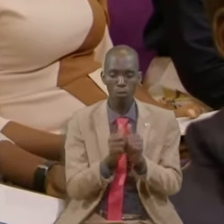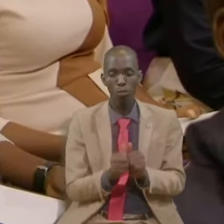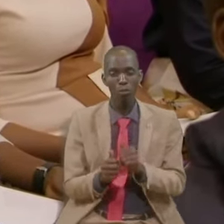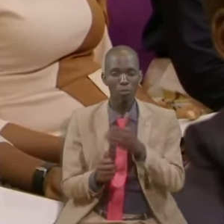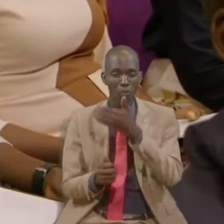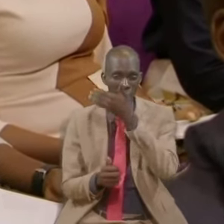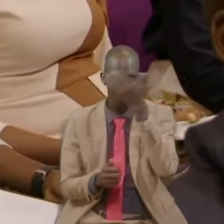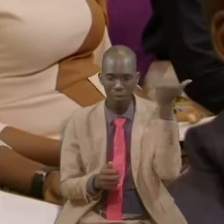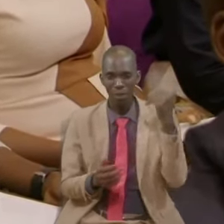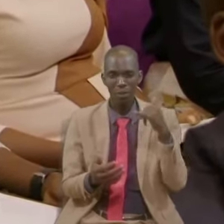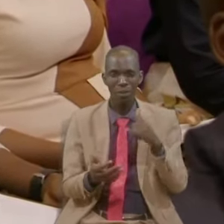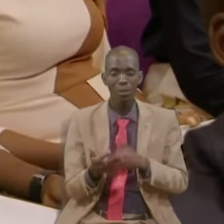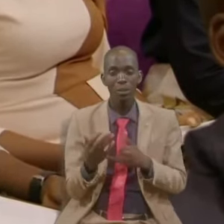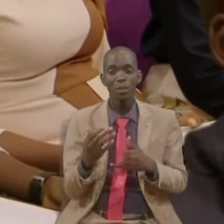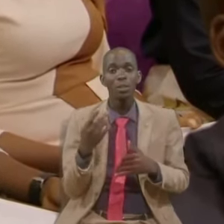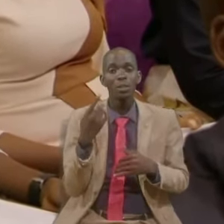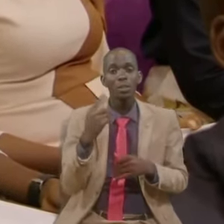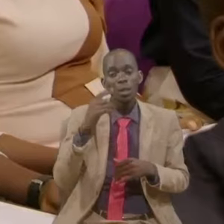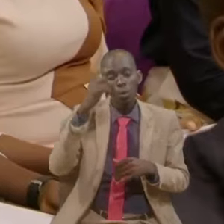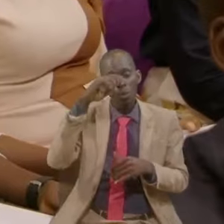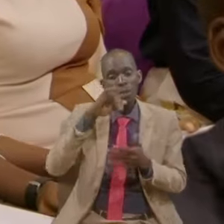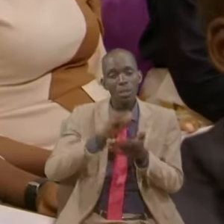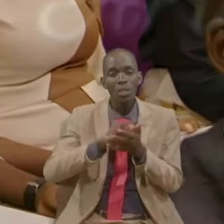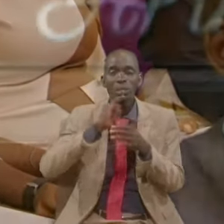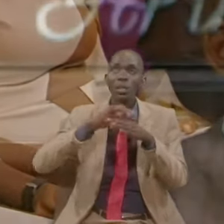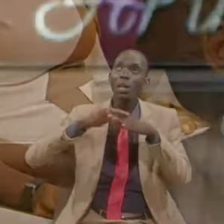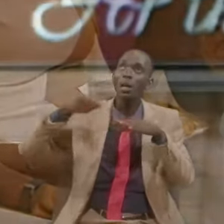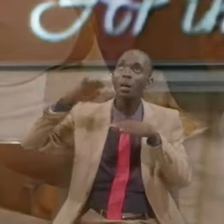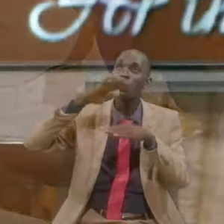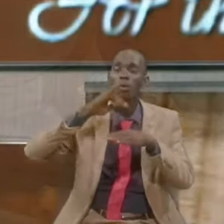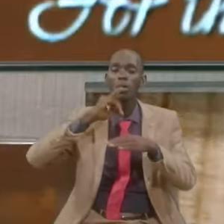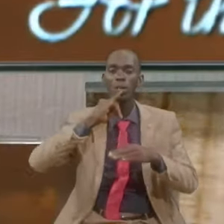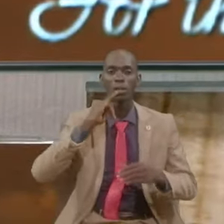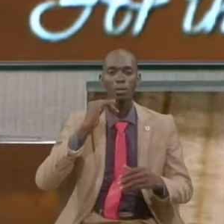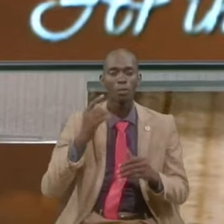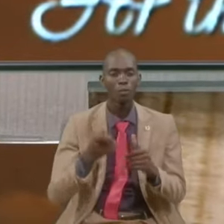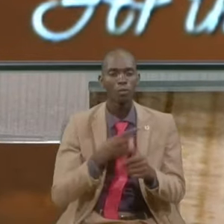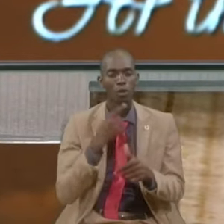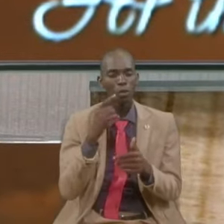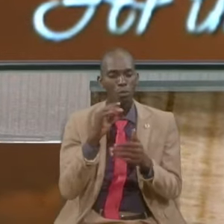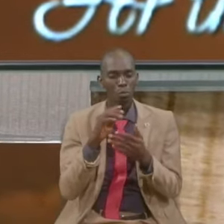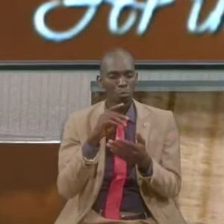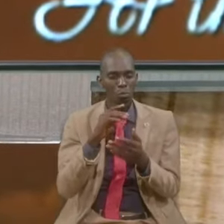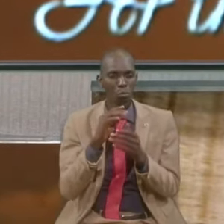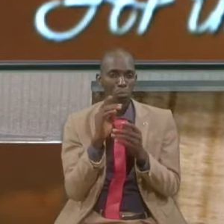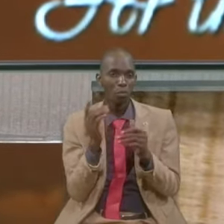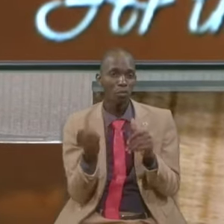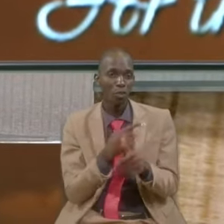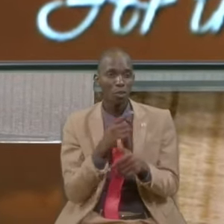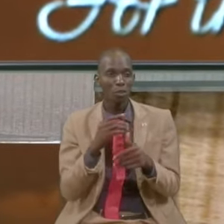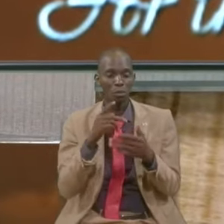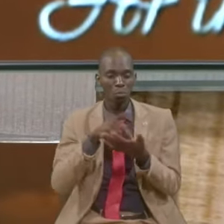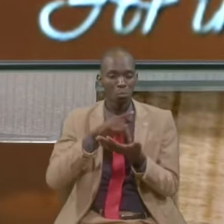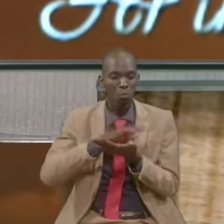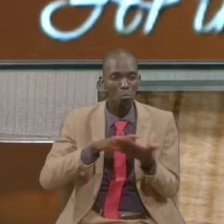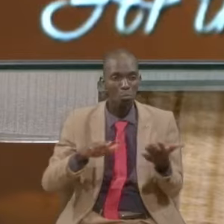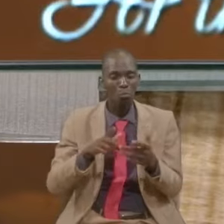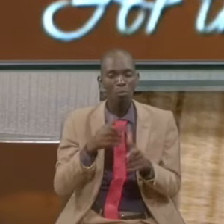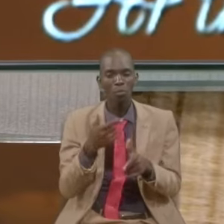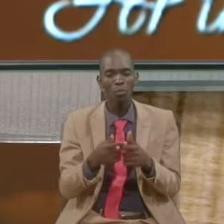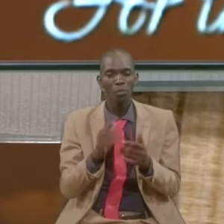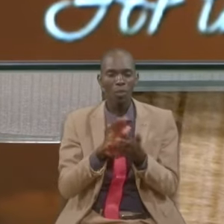is from above is first pure, then peaceable, gentle,